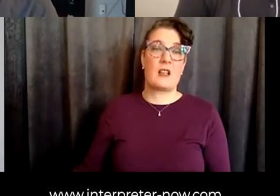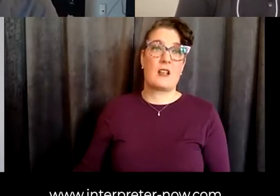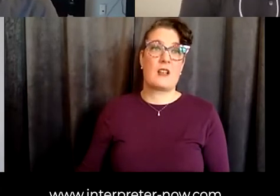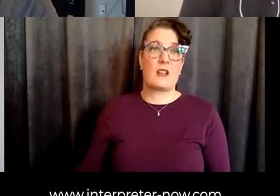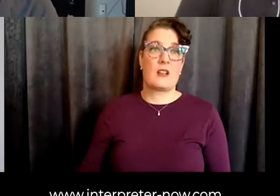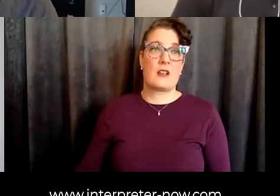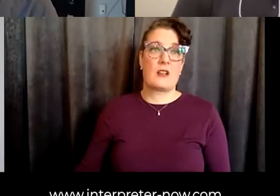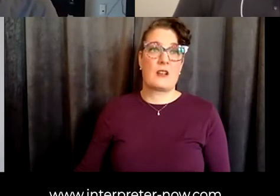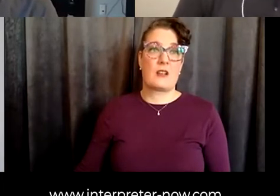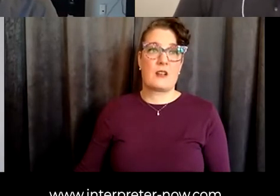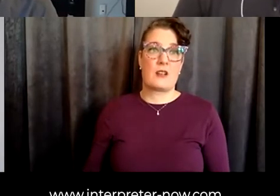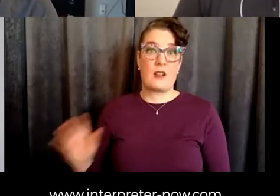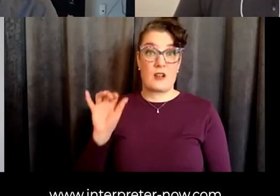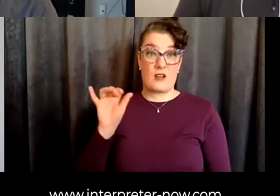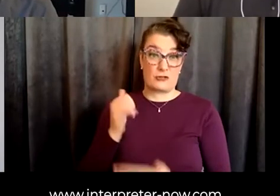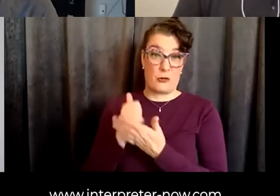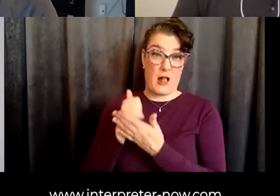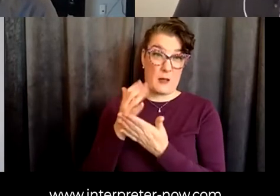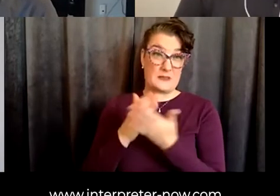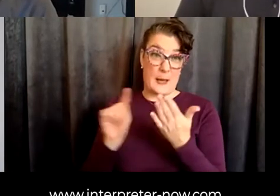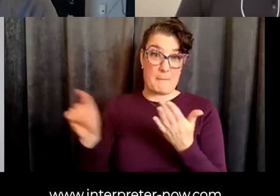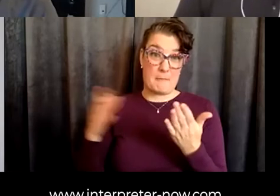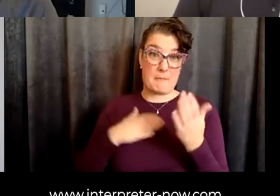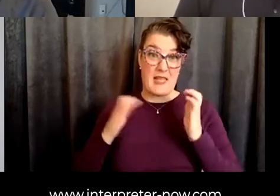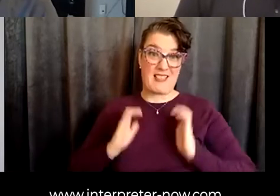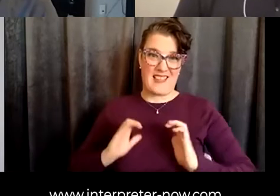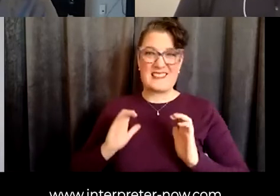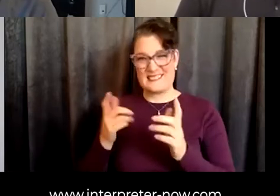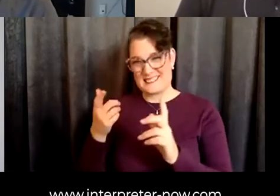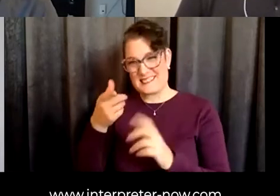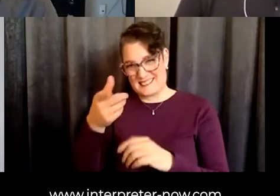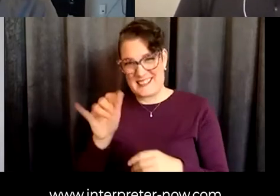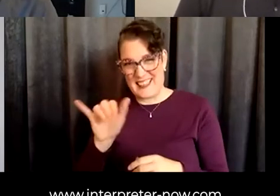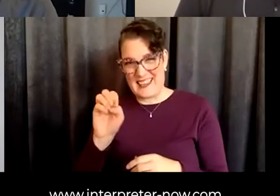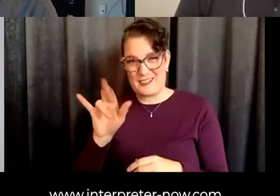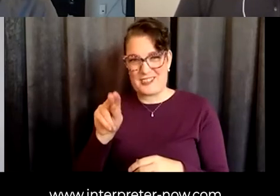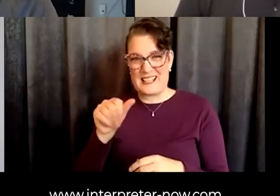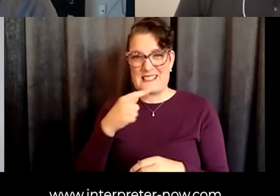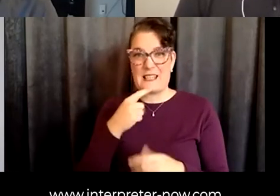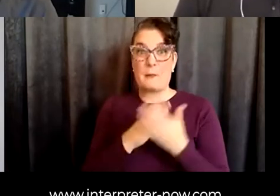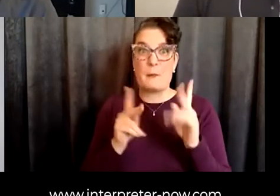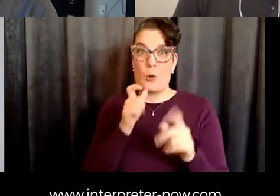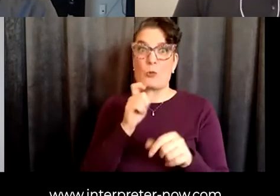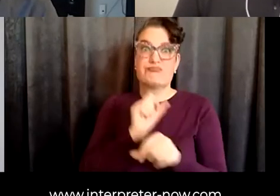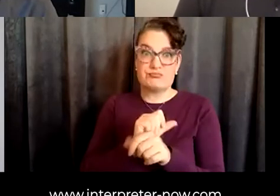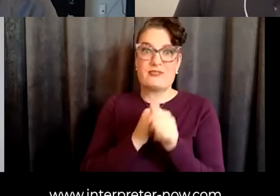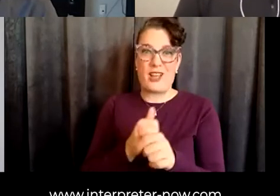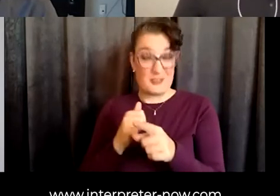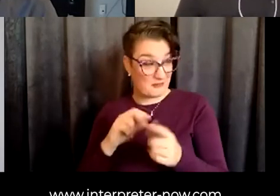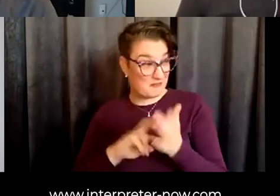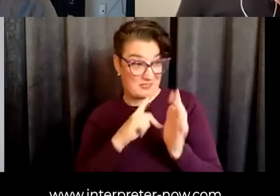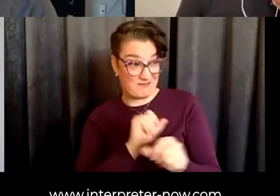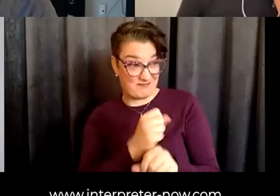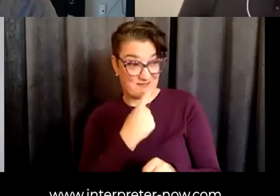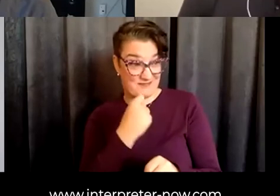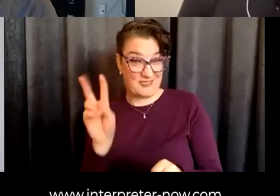some of my clients, the ones that actually do it, to Erayna's point. Take your vitamins. Yes. Is